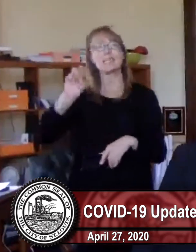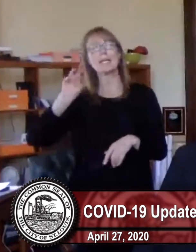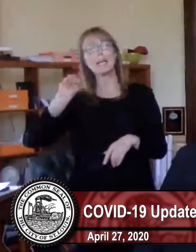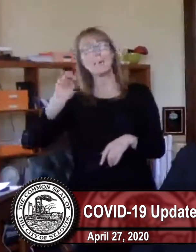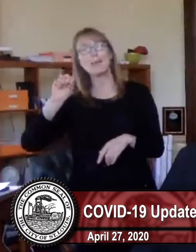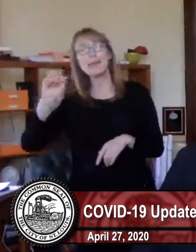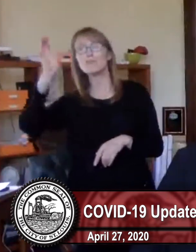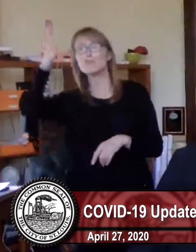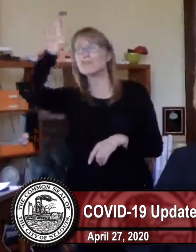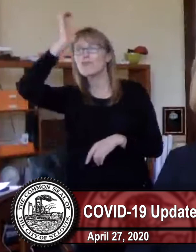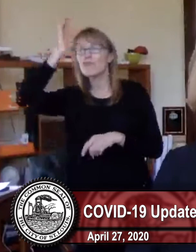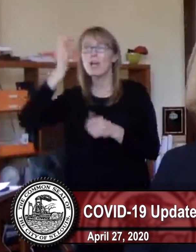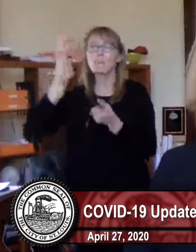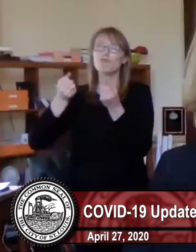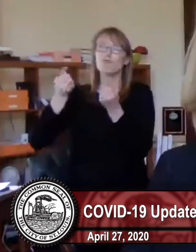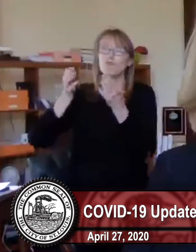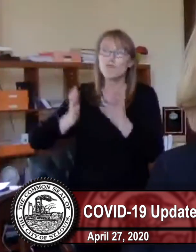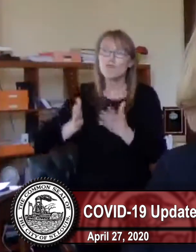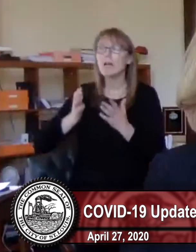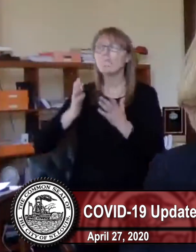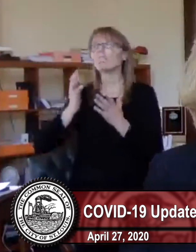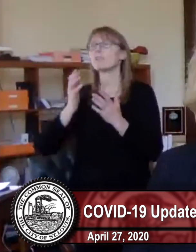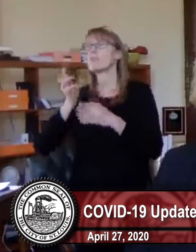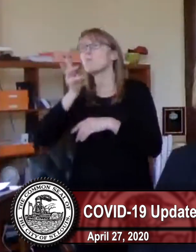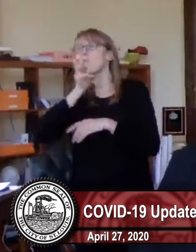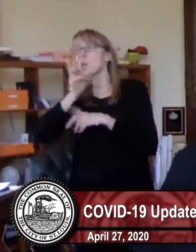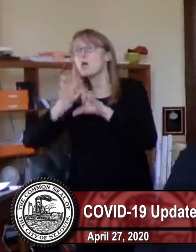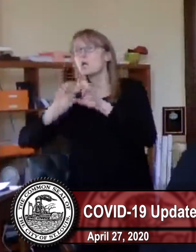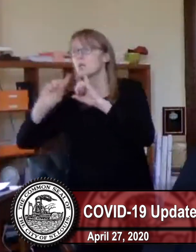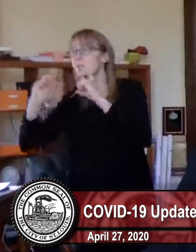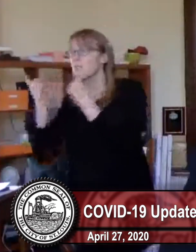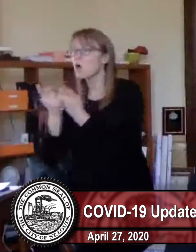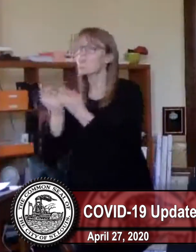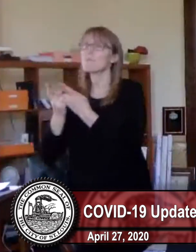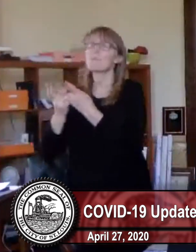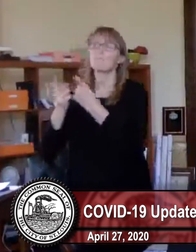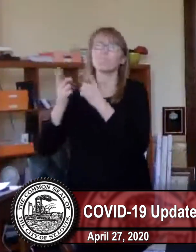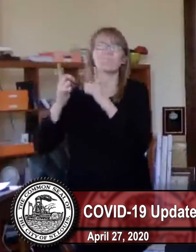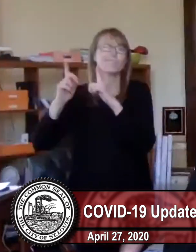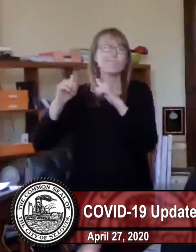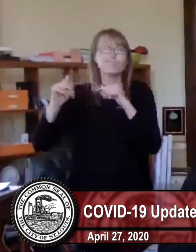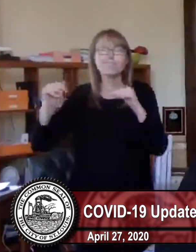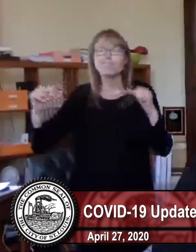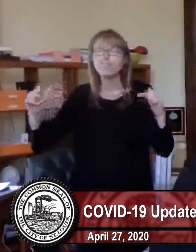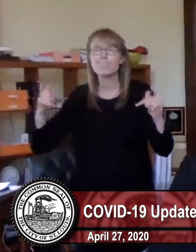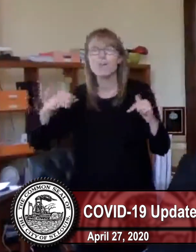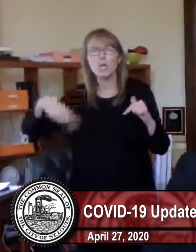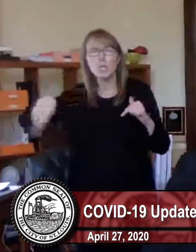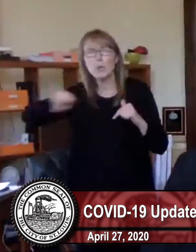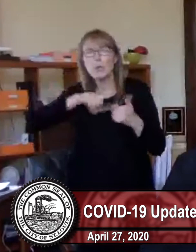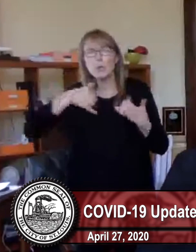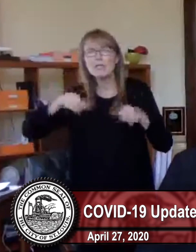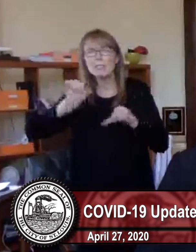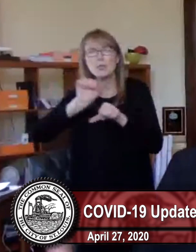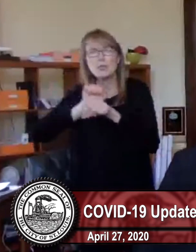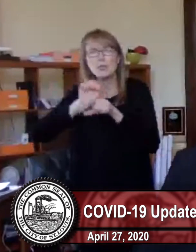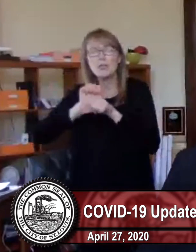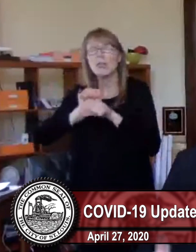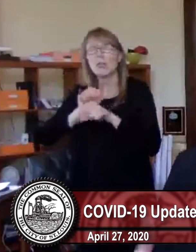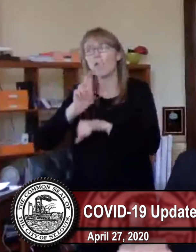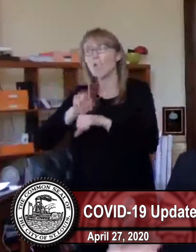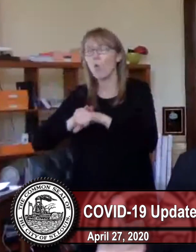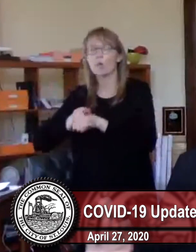truck drivers. And thanks to our water department employees. Thank you to, of course, healthcare